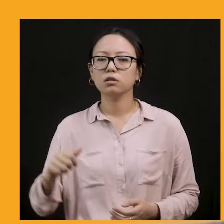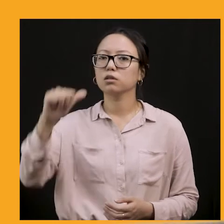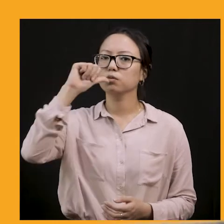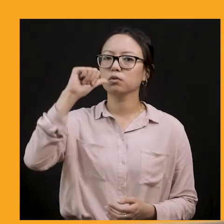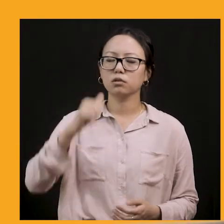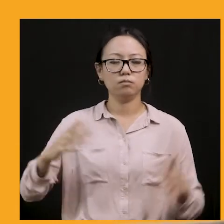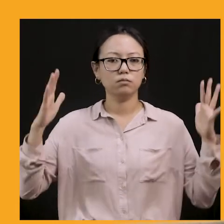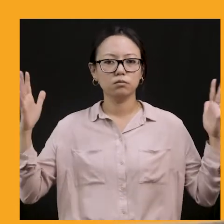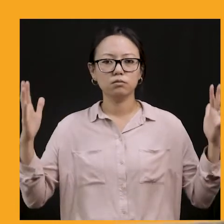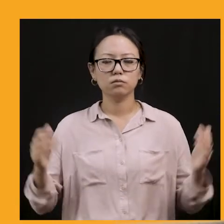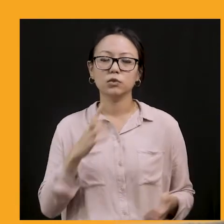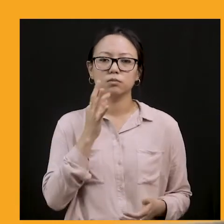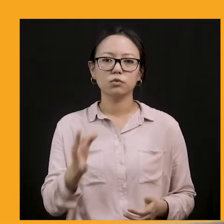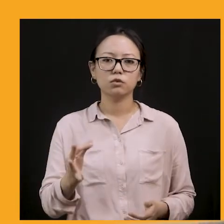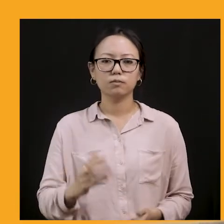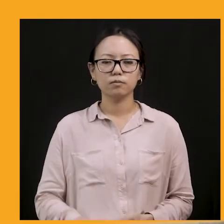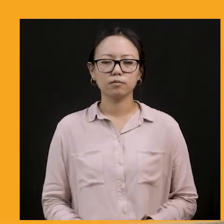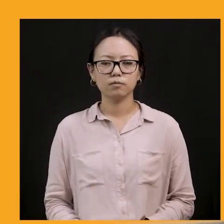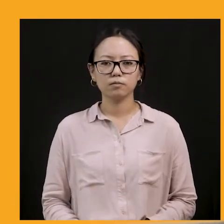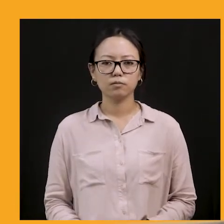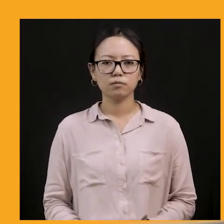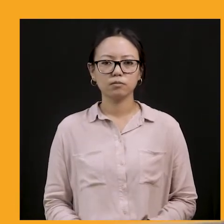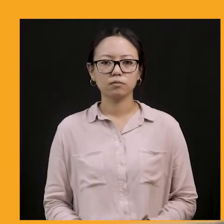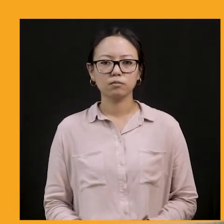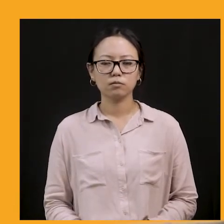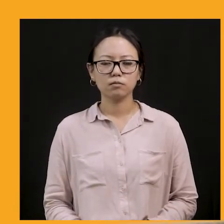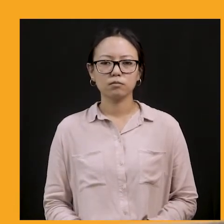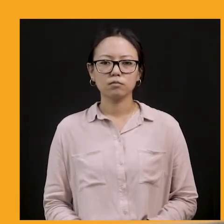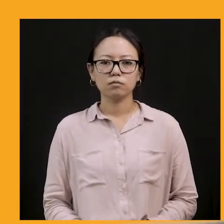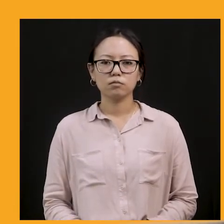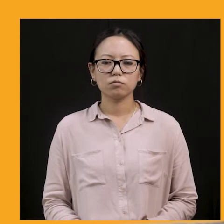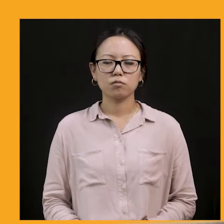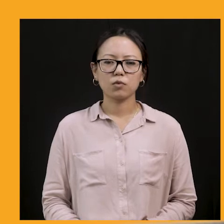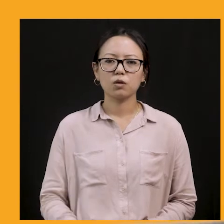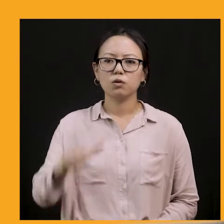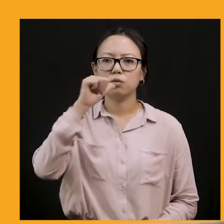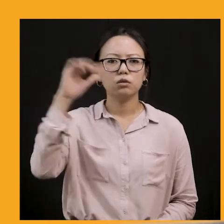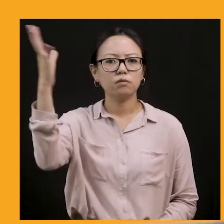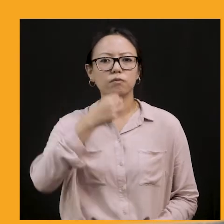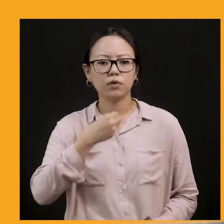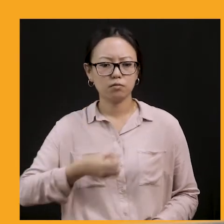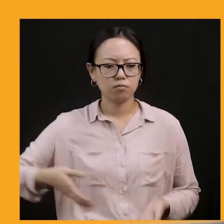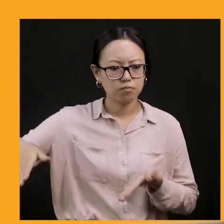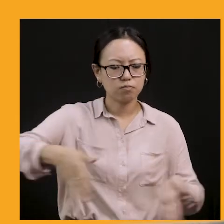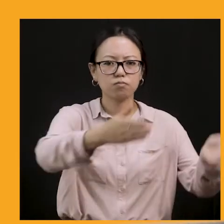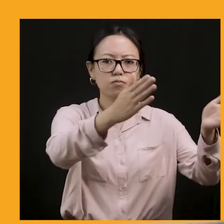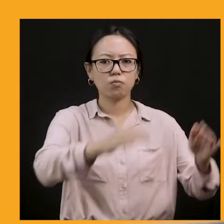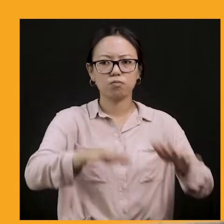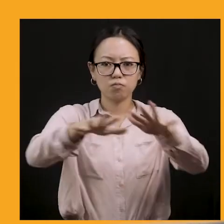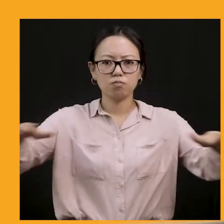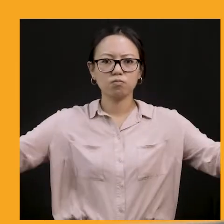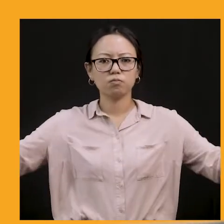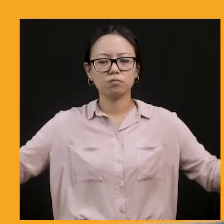of water. Okay, so water we can find in river, we see in